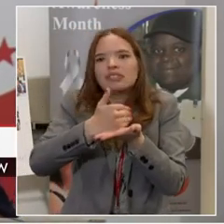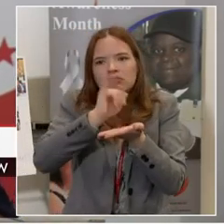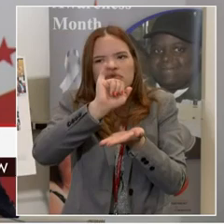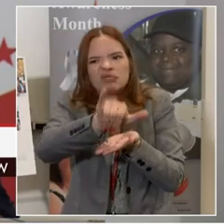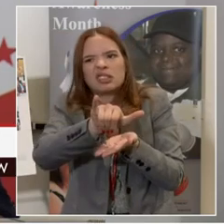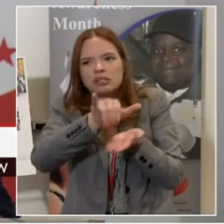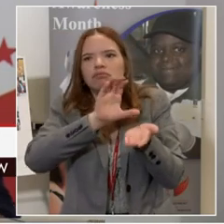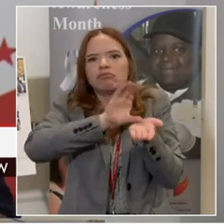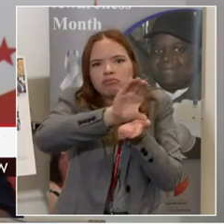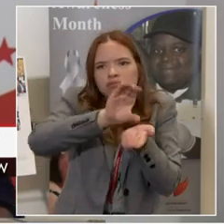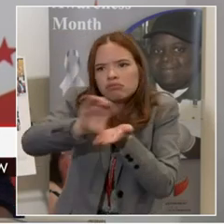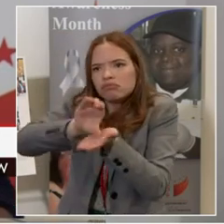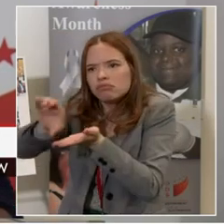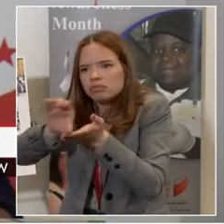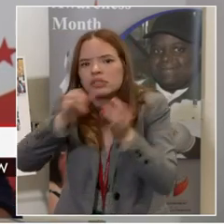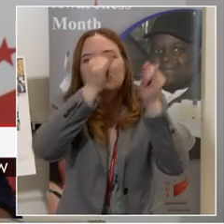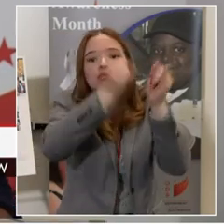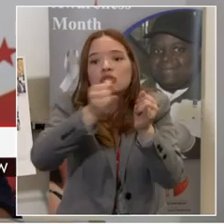disabilities.